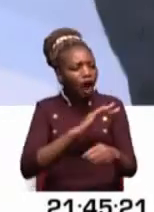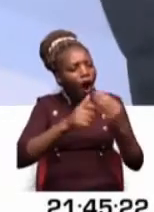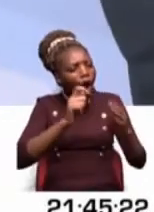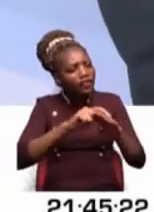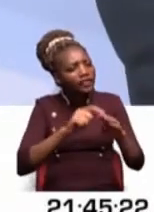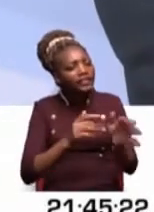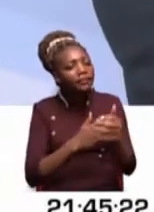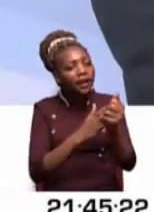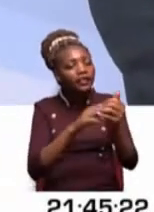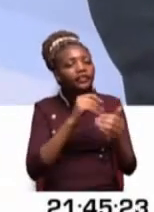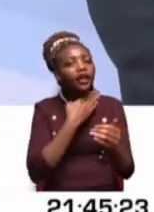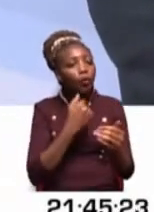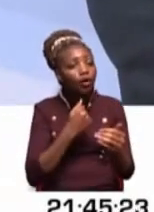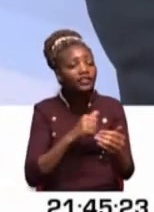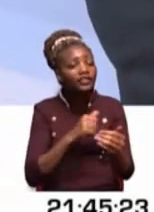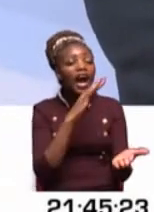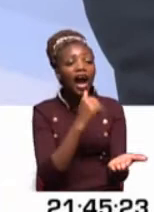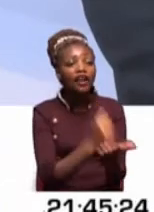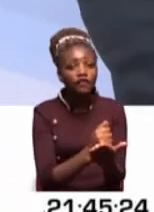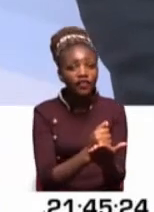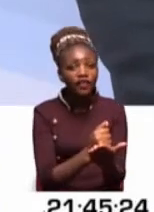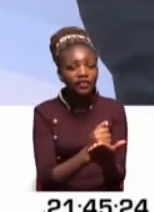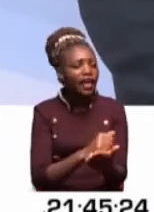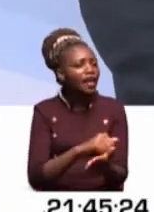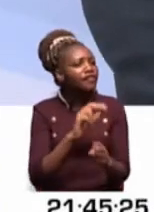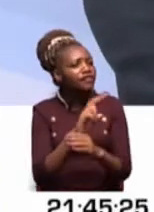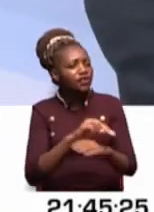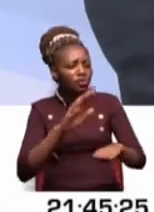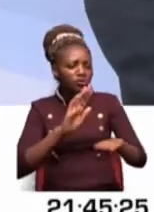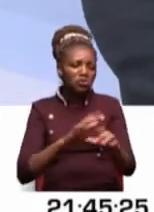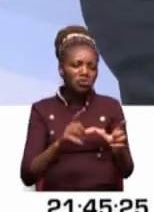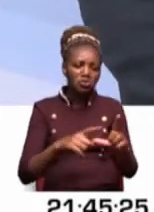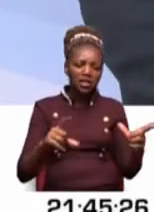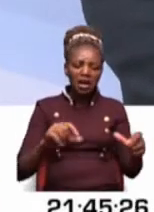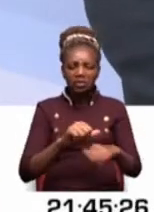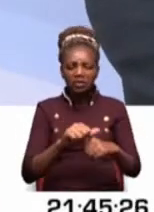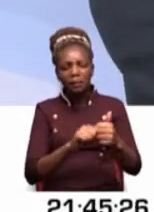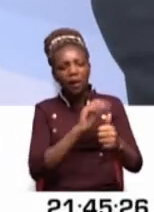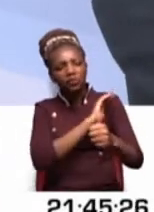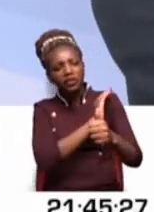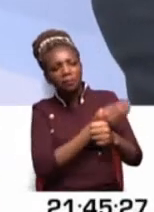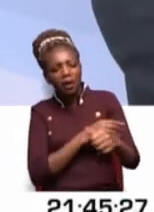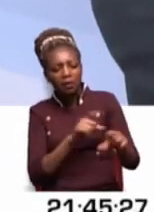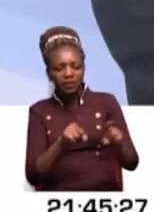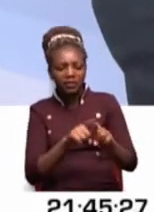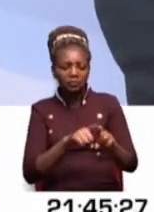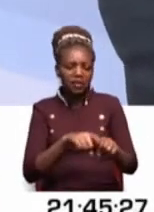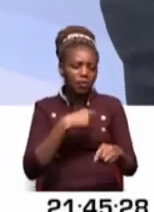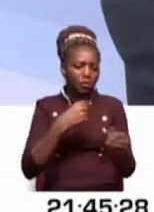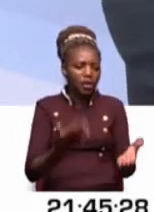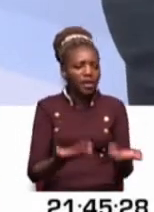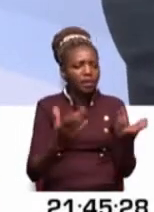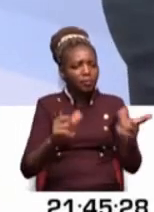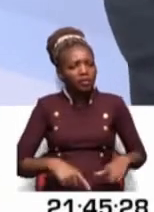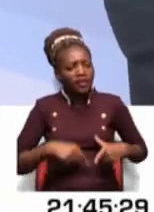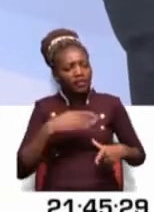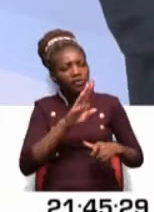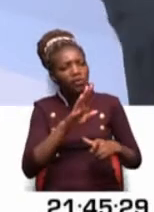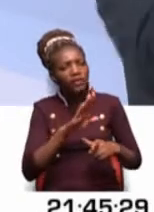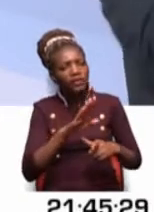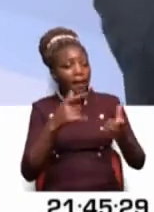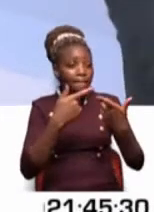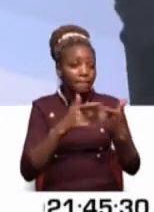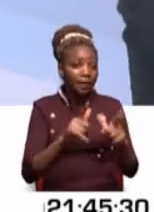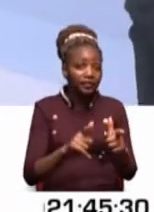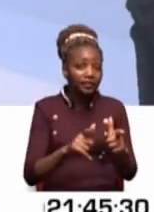get to a certain office, flowery languages such as empowerment, we will improve your life, is being used, but the disconnect is